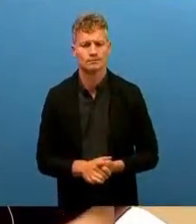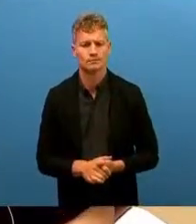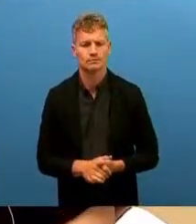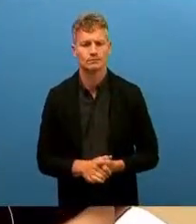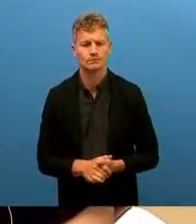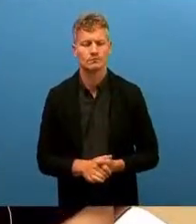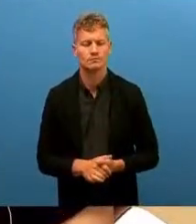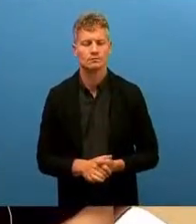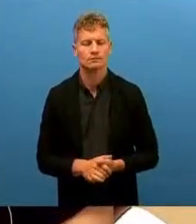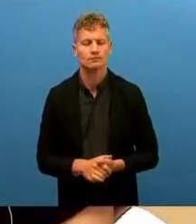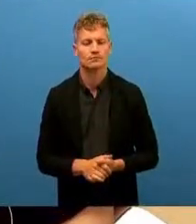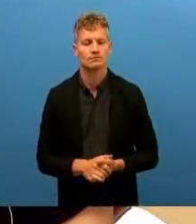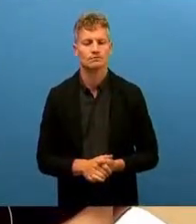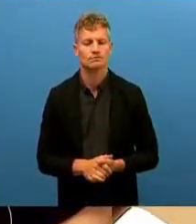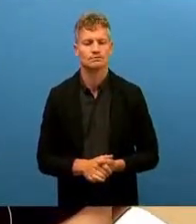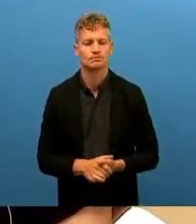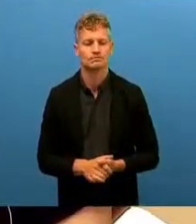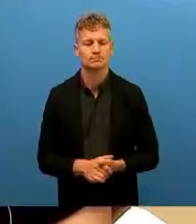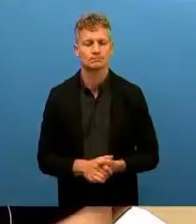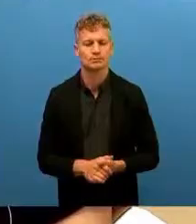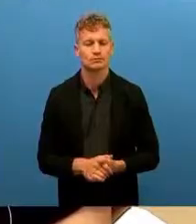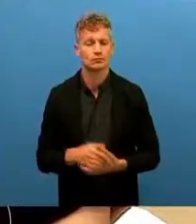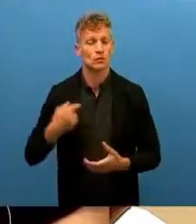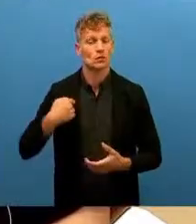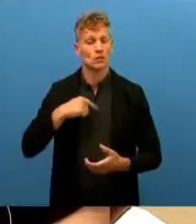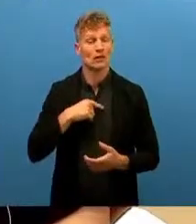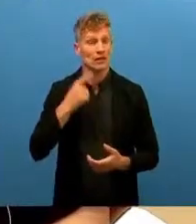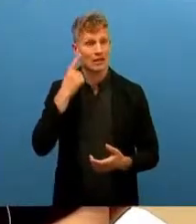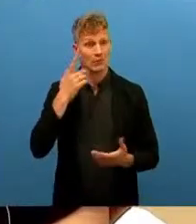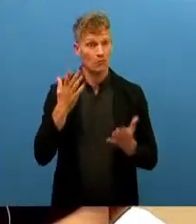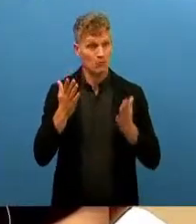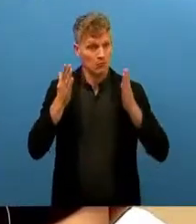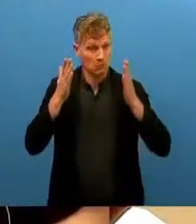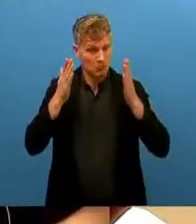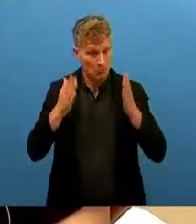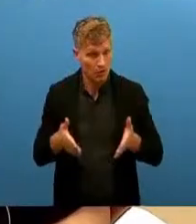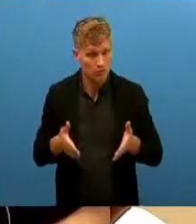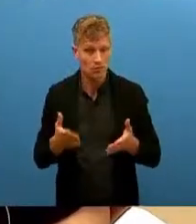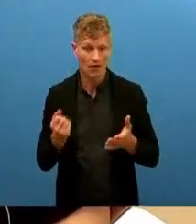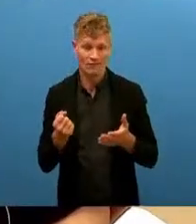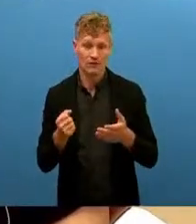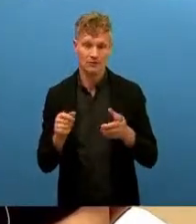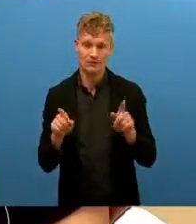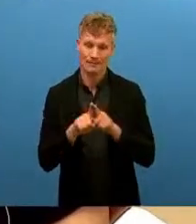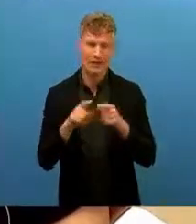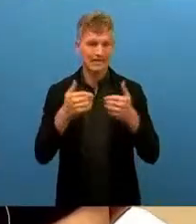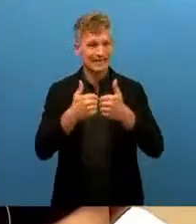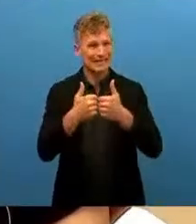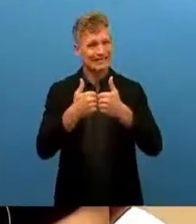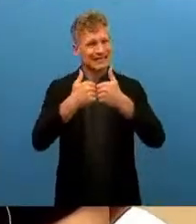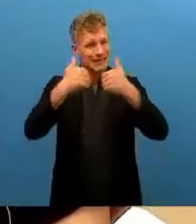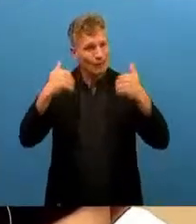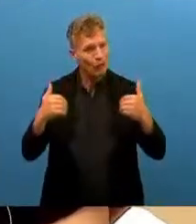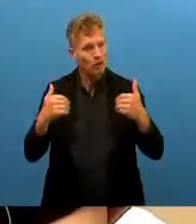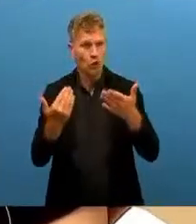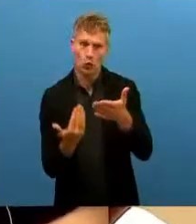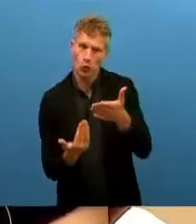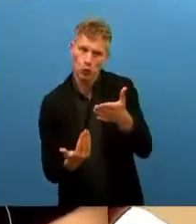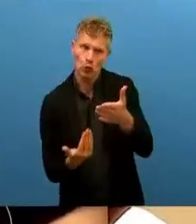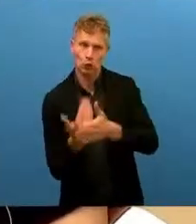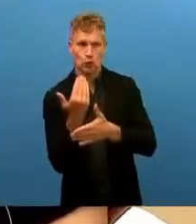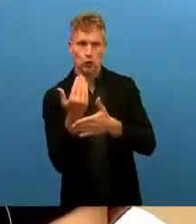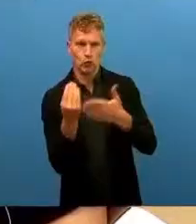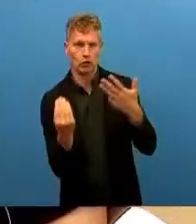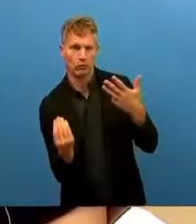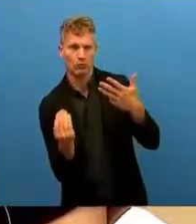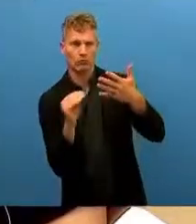and independent consideration mechanisms without a state veto or interference. Therefore, we agree with the recommendation